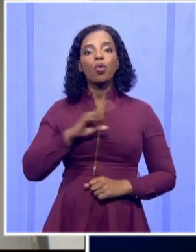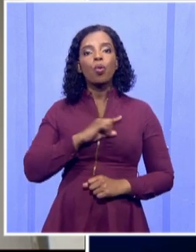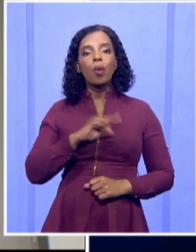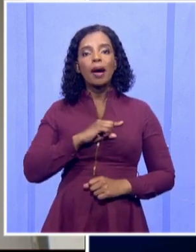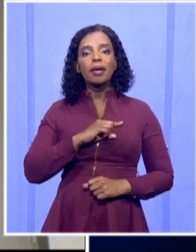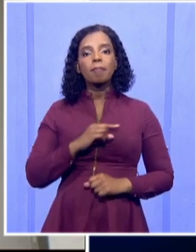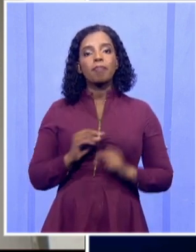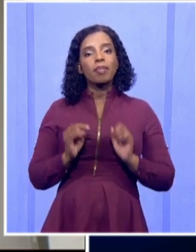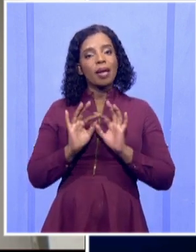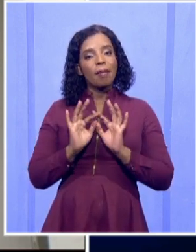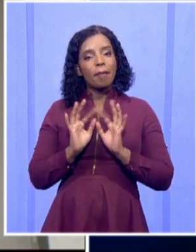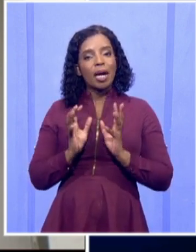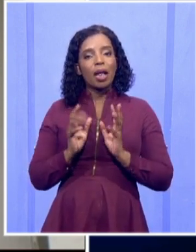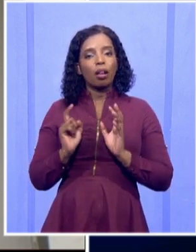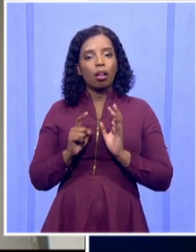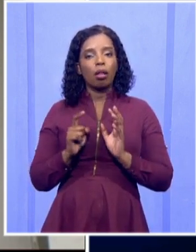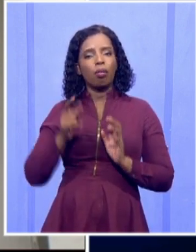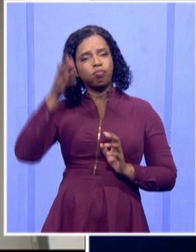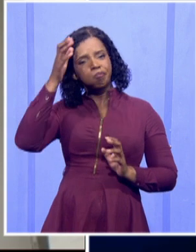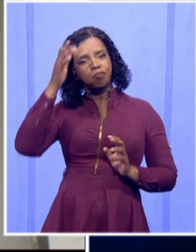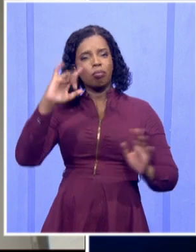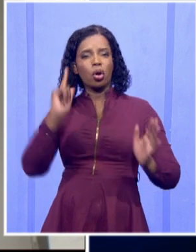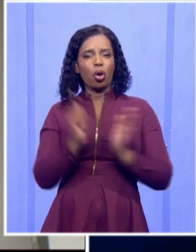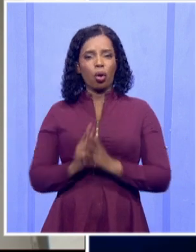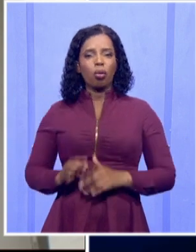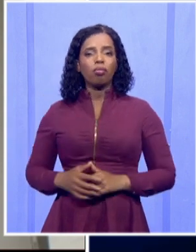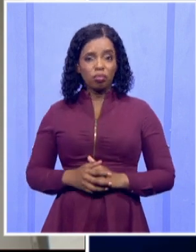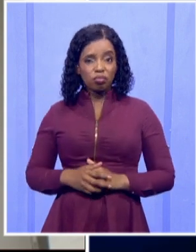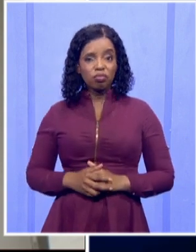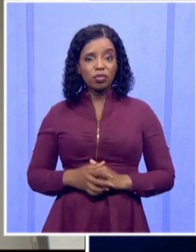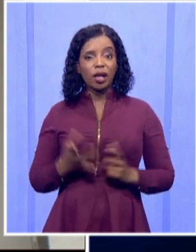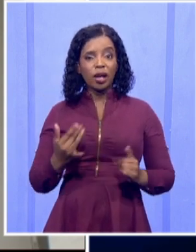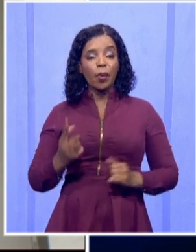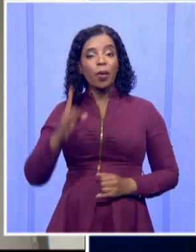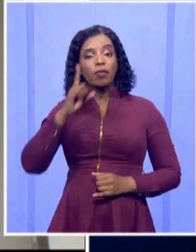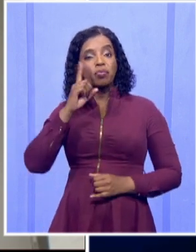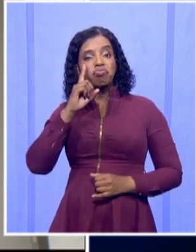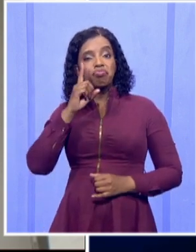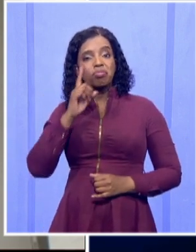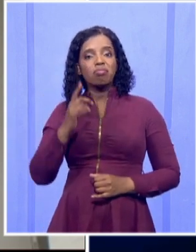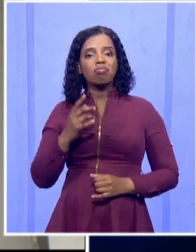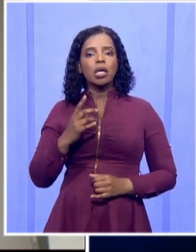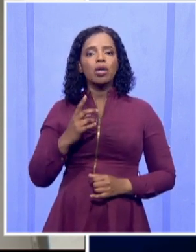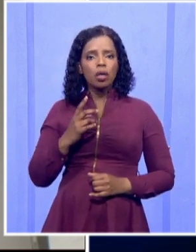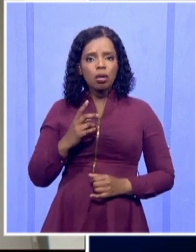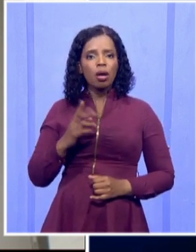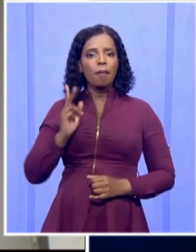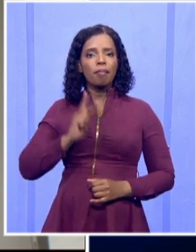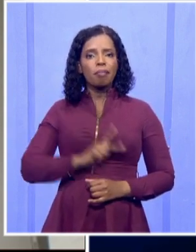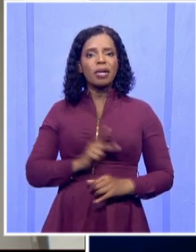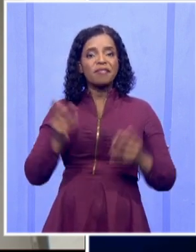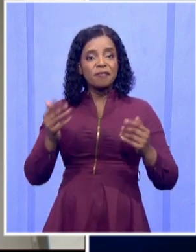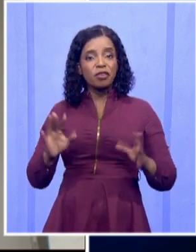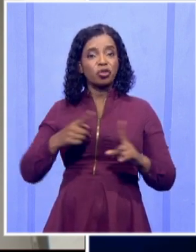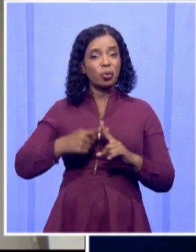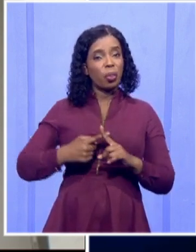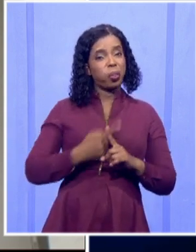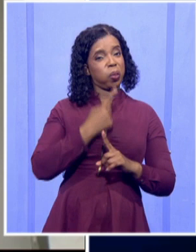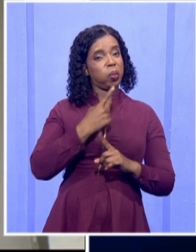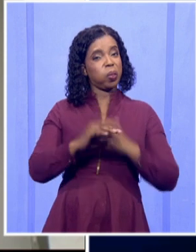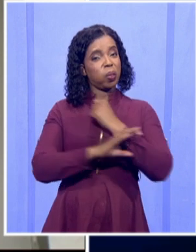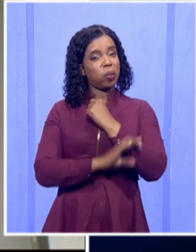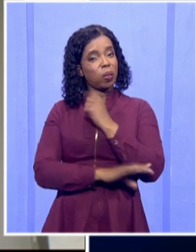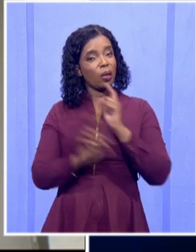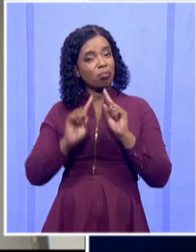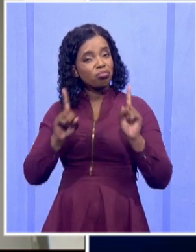panel. So I think, on the test, whether there's been a serious violation of the Constitution or the law, I think it's going to be hard